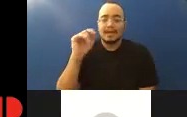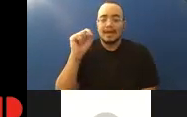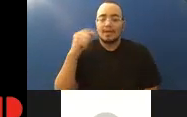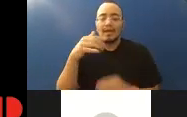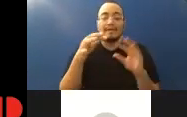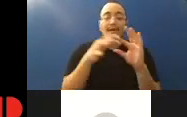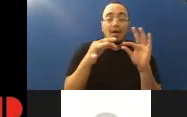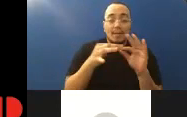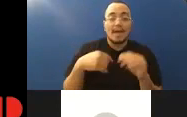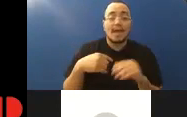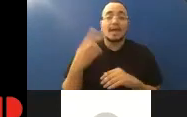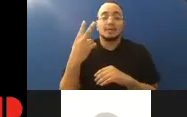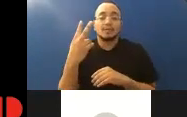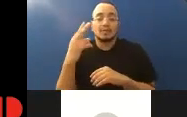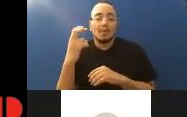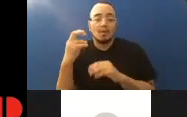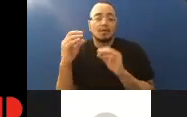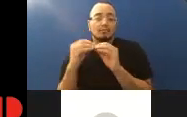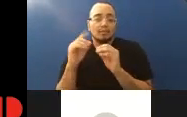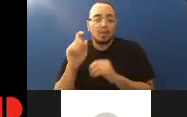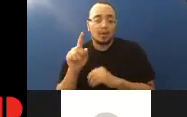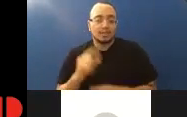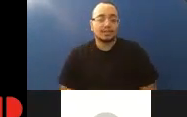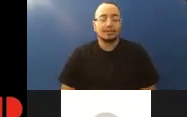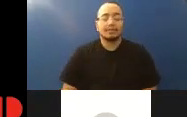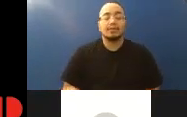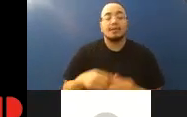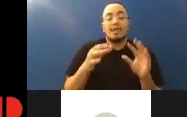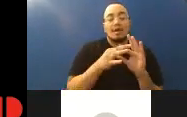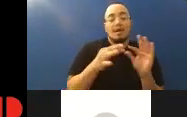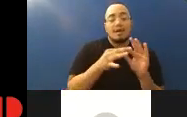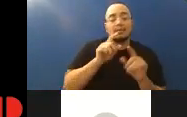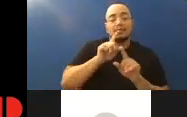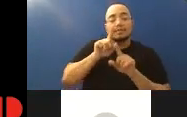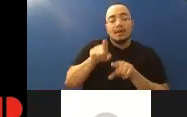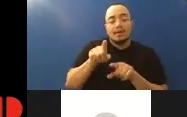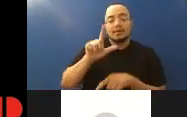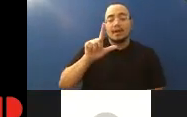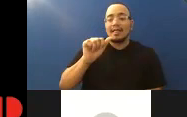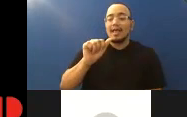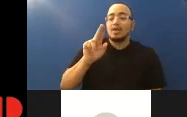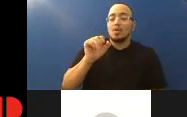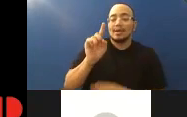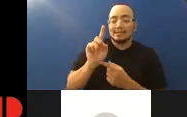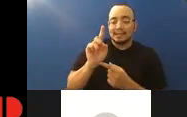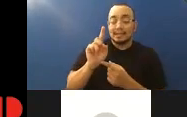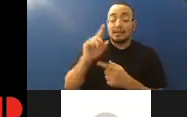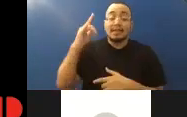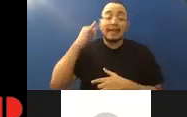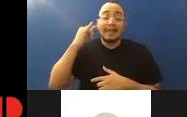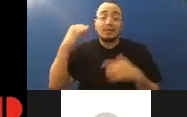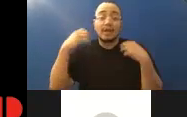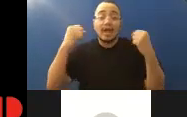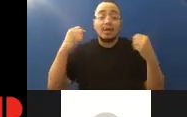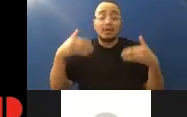more questions. This comment is responding to some connections to LAUSD. It says, the California Healthy Youth Act